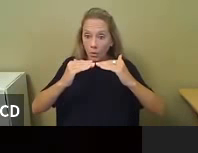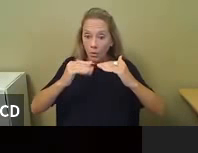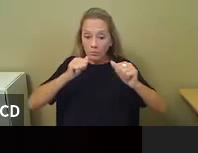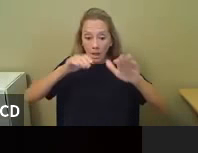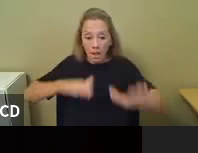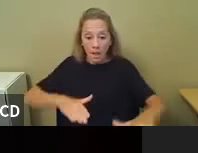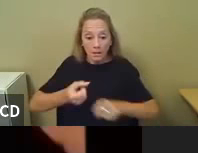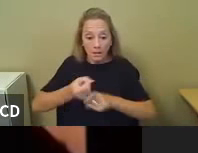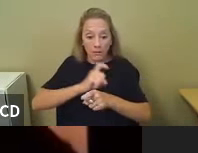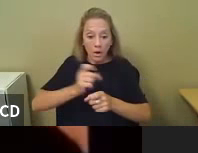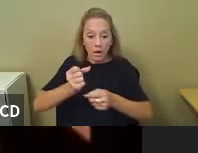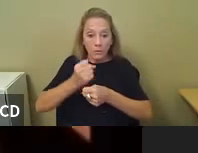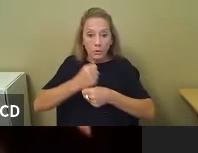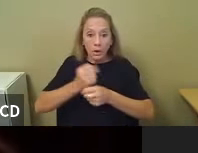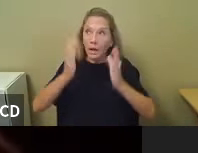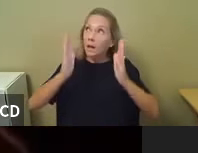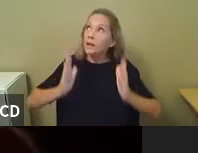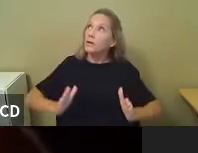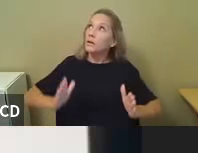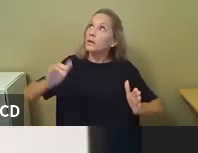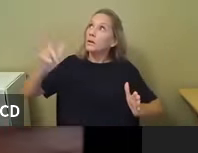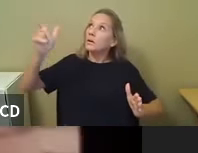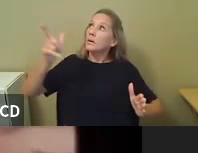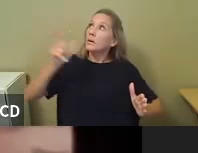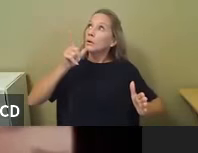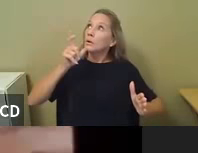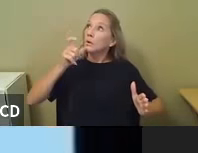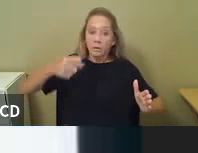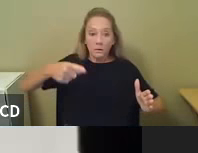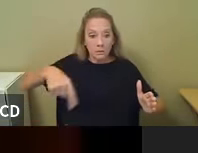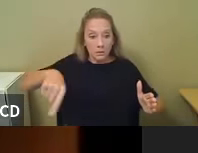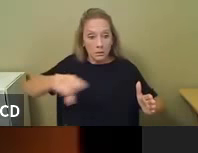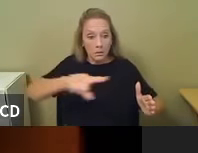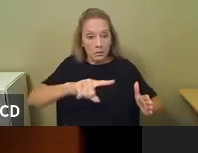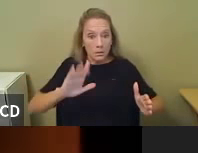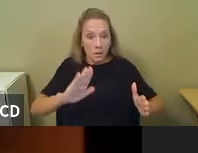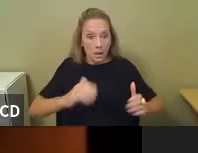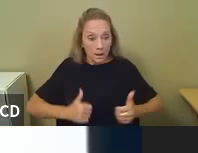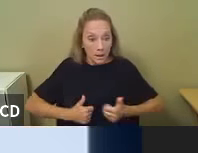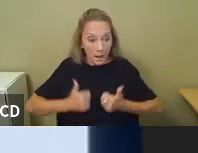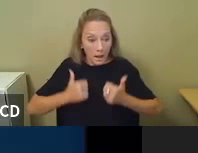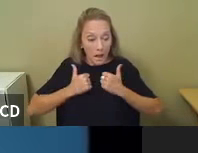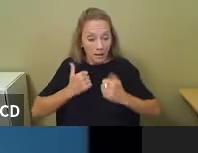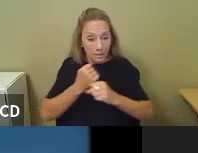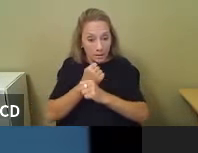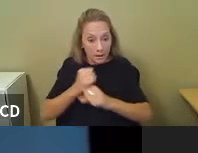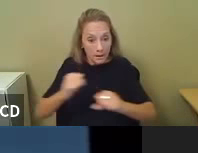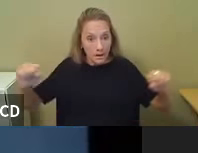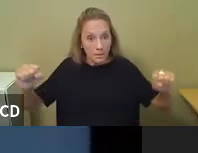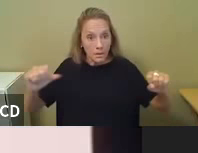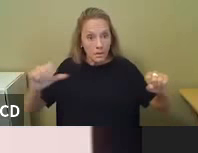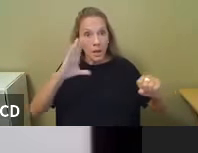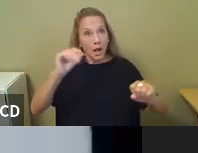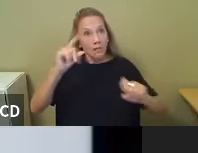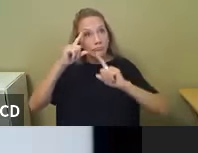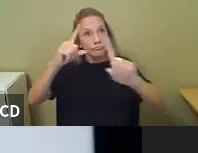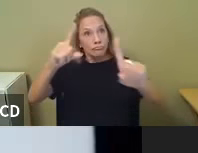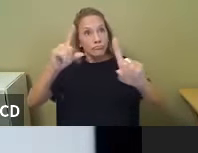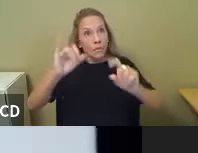certain unalienable rights, that among these are life, liberty, and the pursuit of